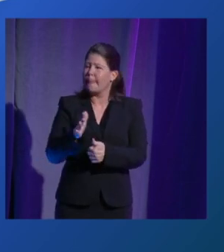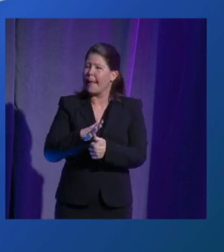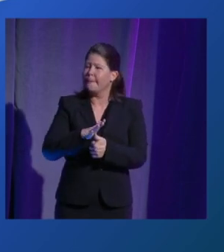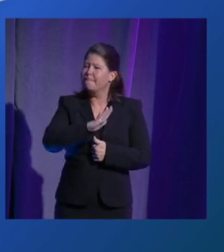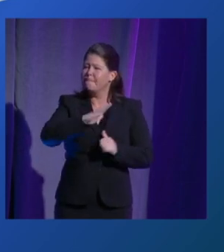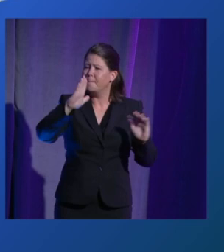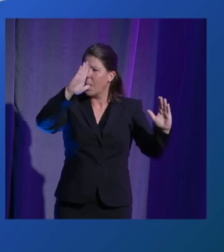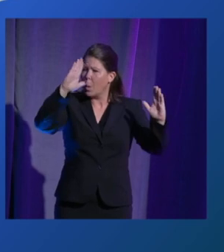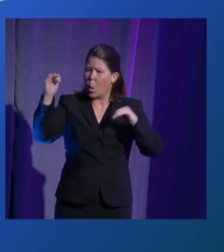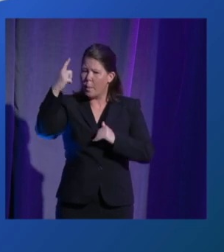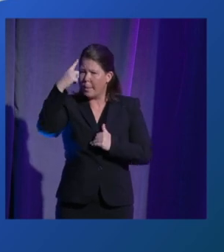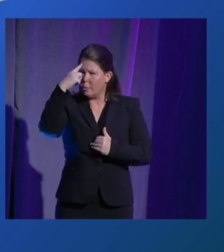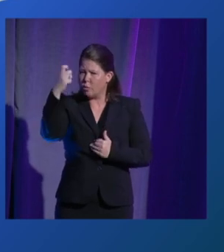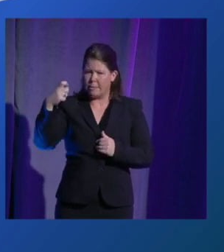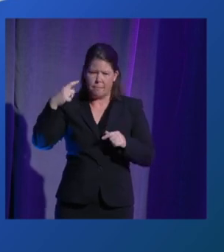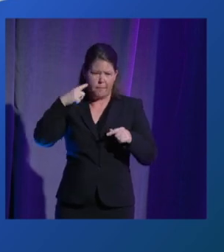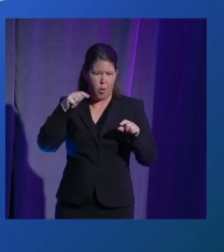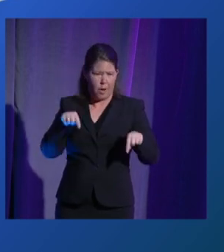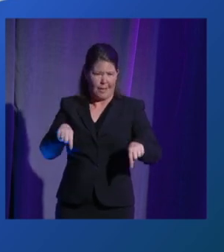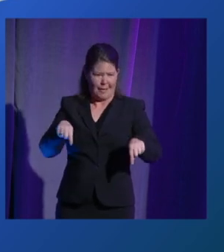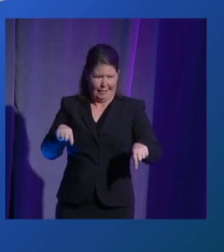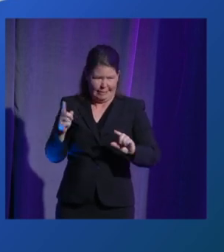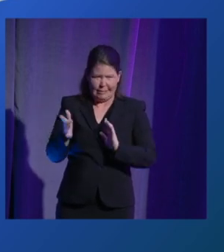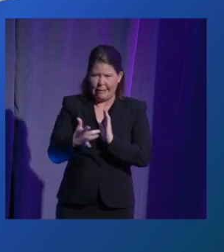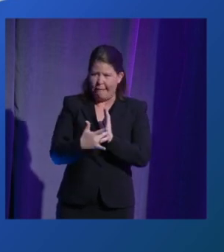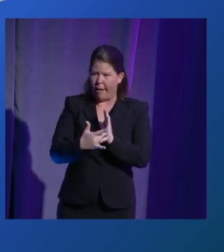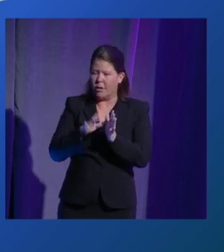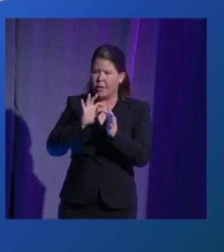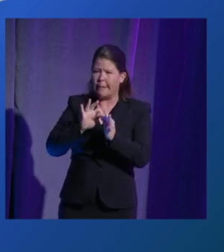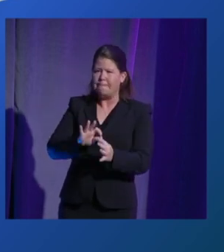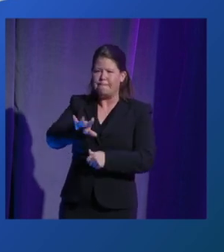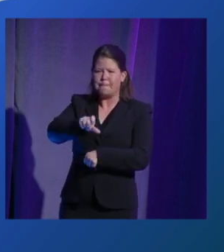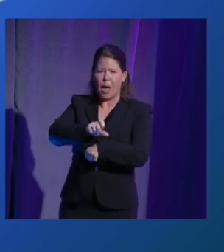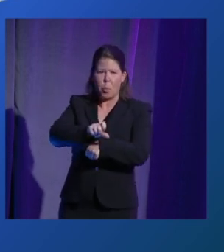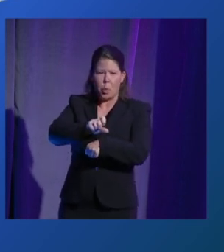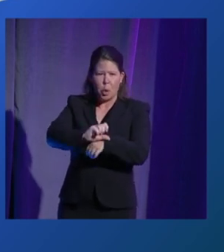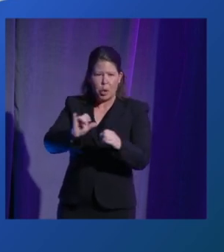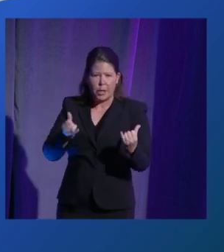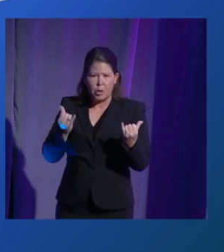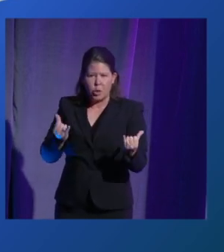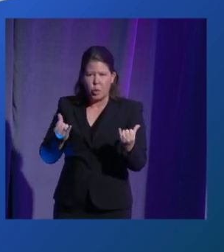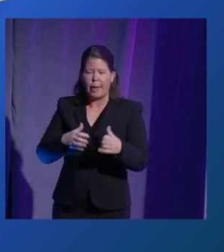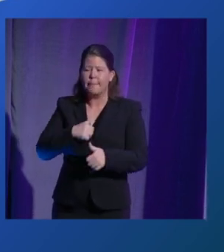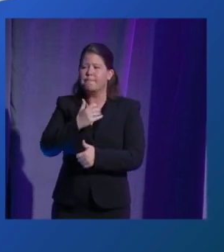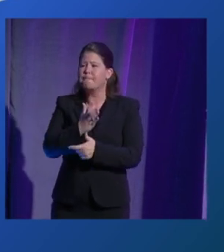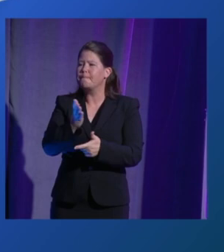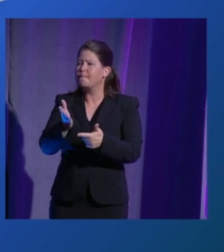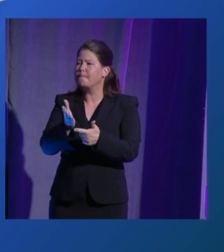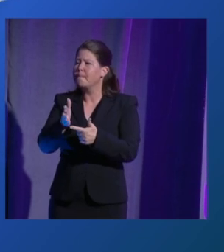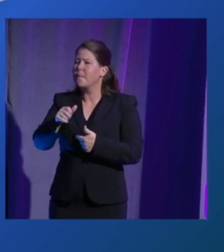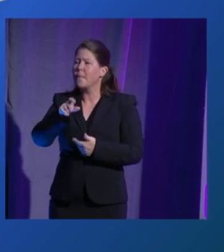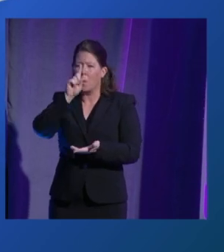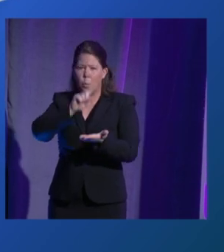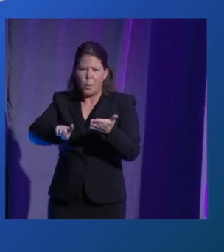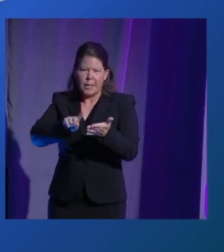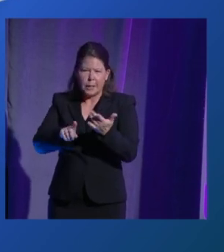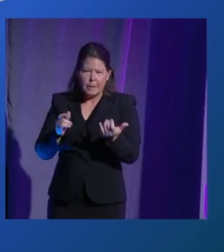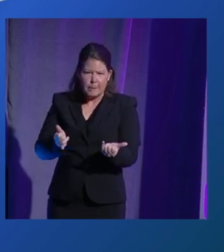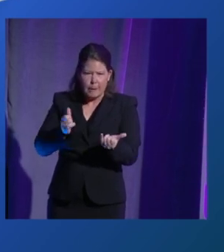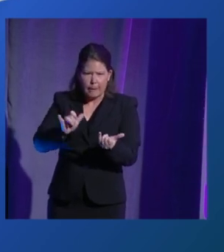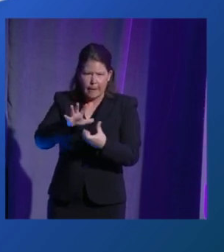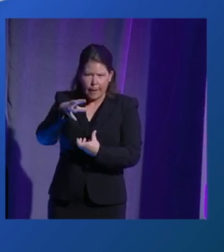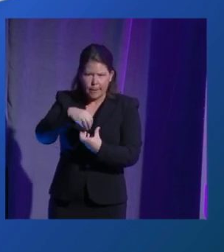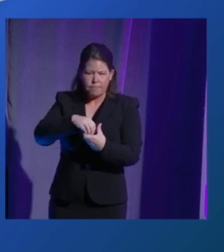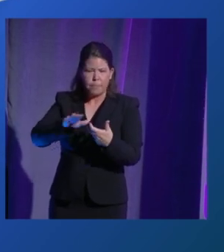Technology based in the work that they're currently doing um the research that they're doing um and the uh products that